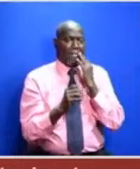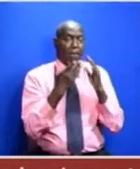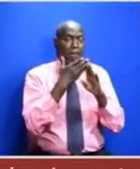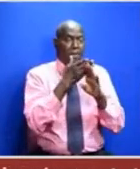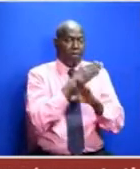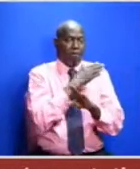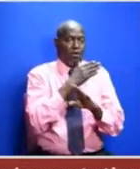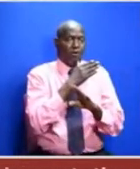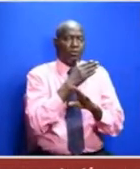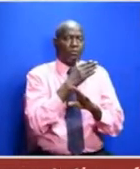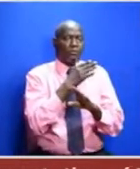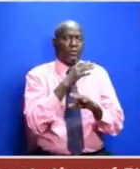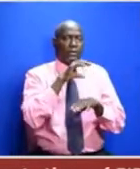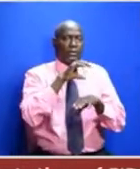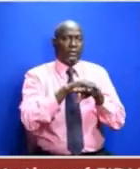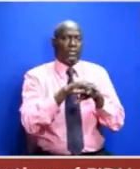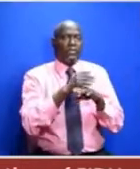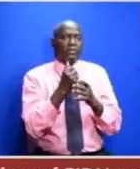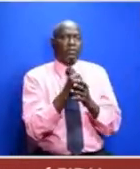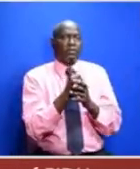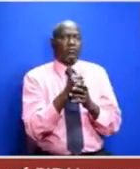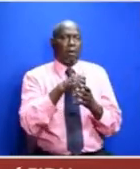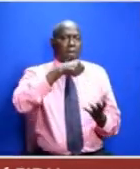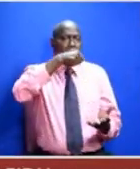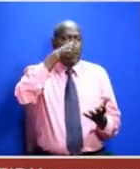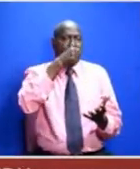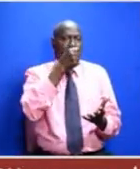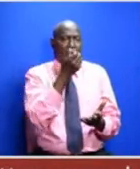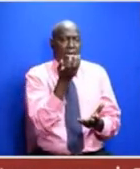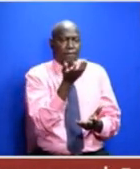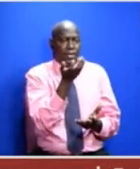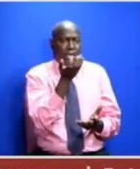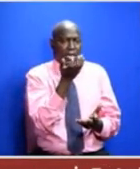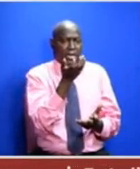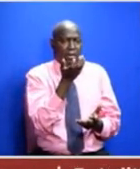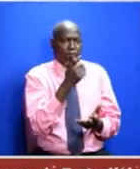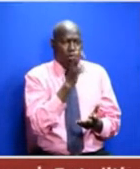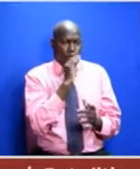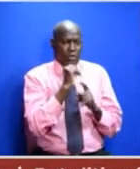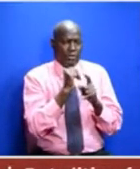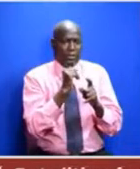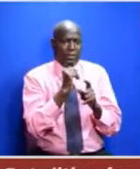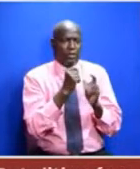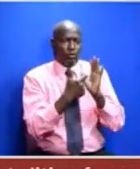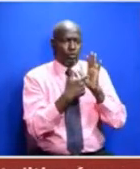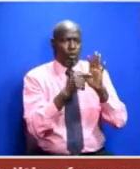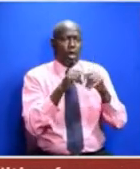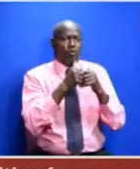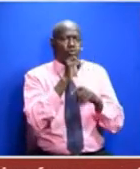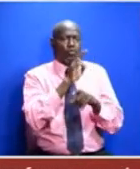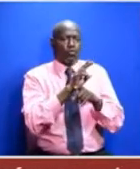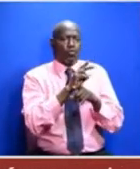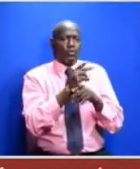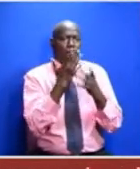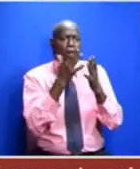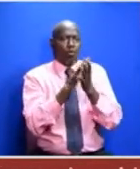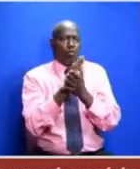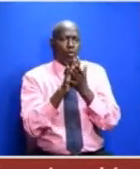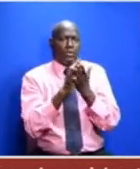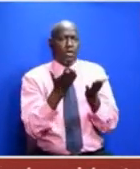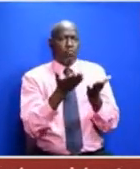bucket filters, the recipients are taught on how to use and maintain the filters, as well as how to wash their hands to improve their